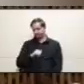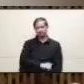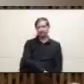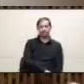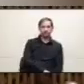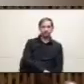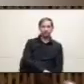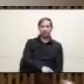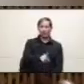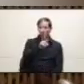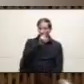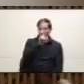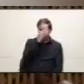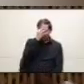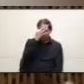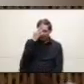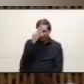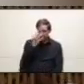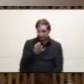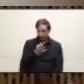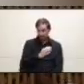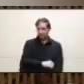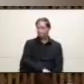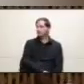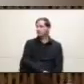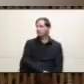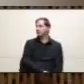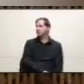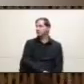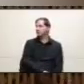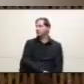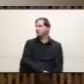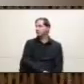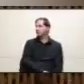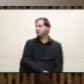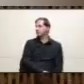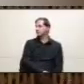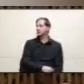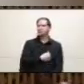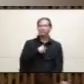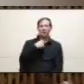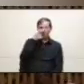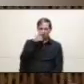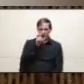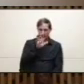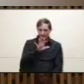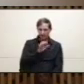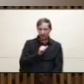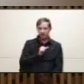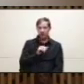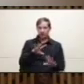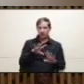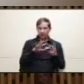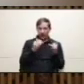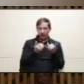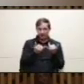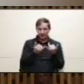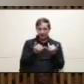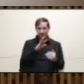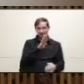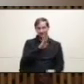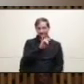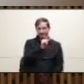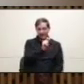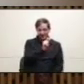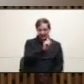You have 1 minute for follow-up. No, thanks. I want to check. So the company would have bid and awarded without